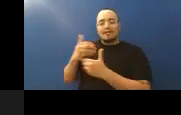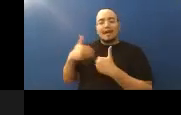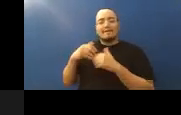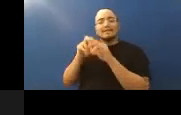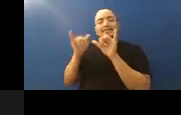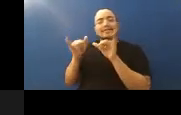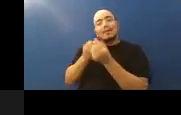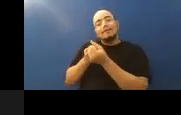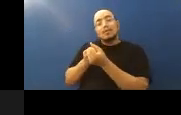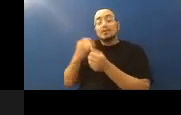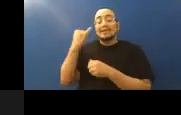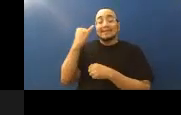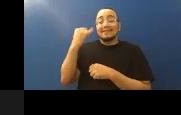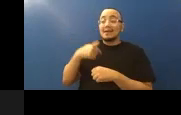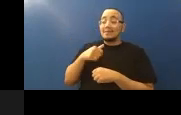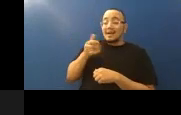not there, right, like